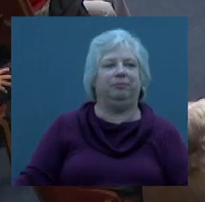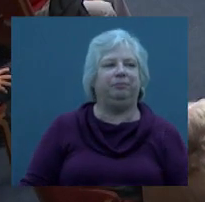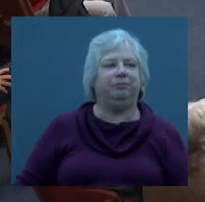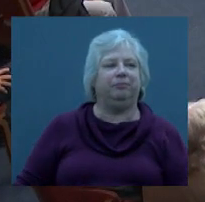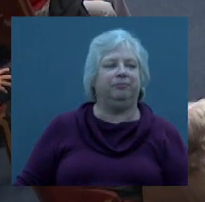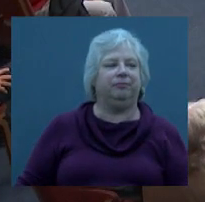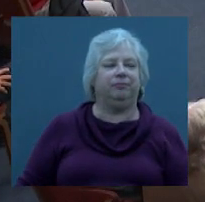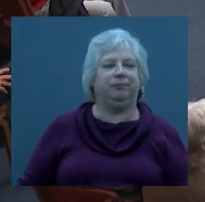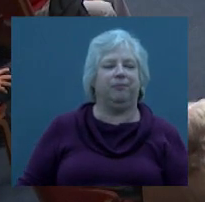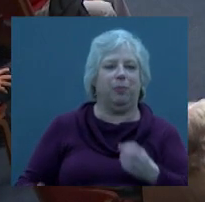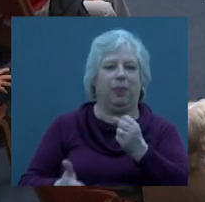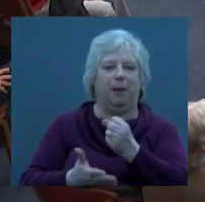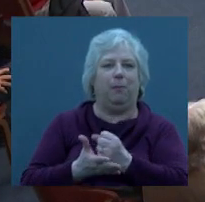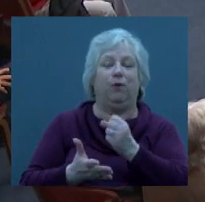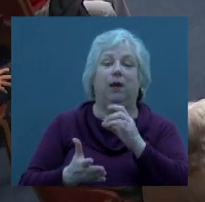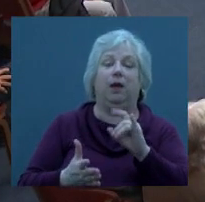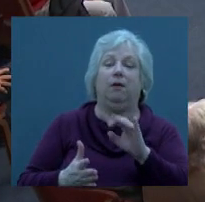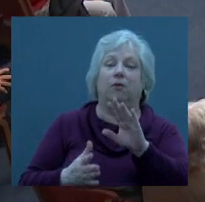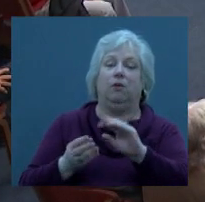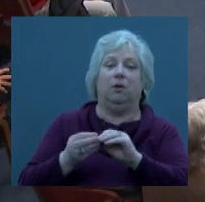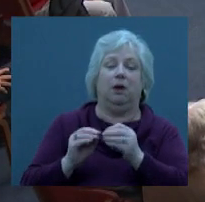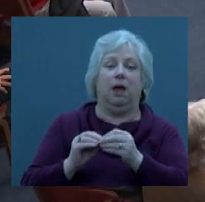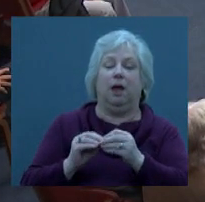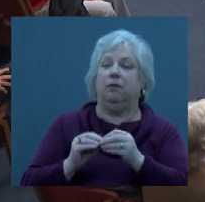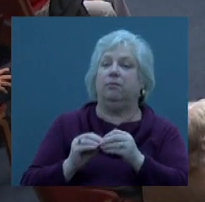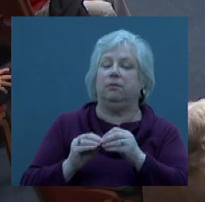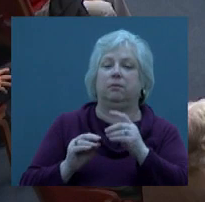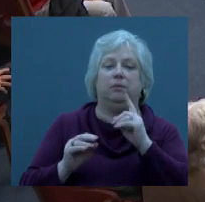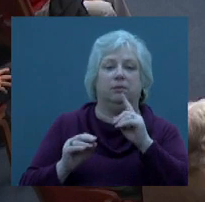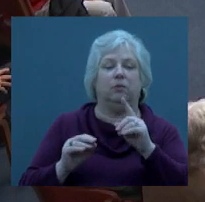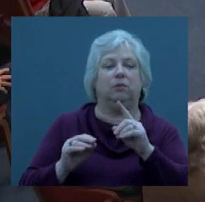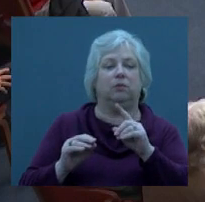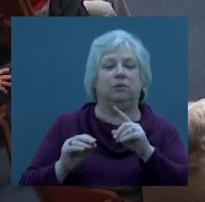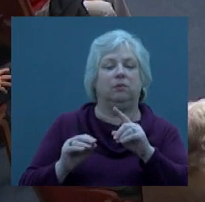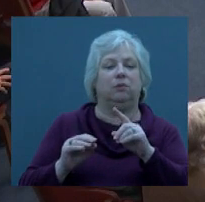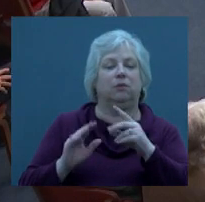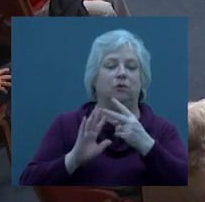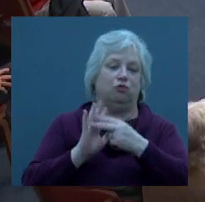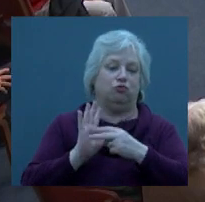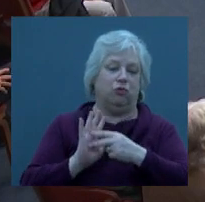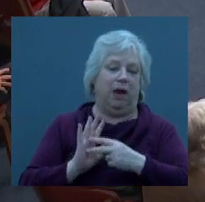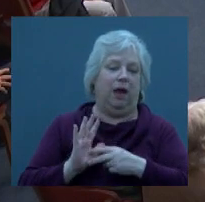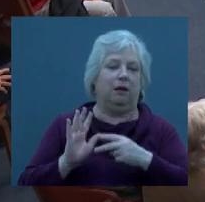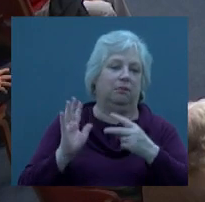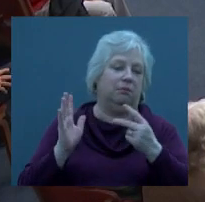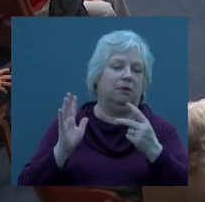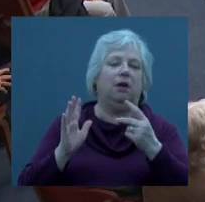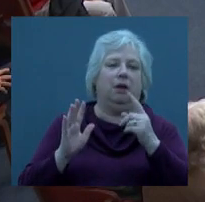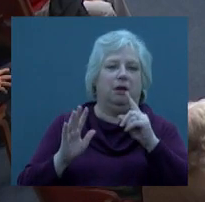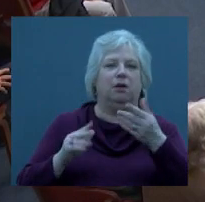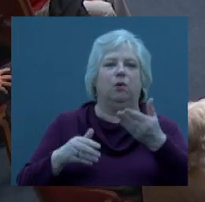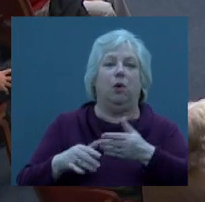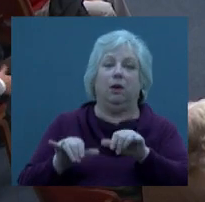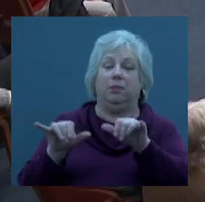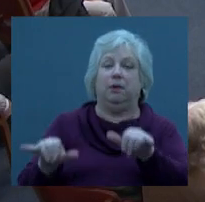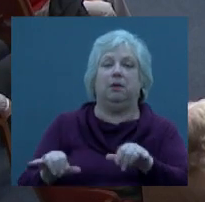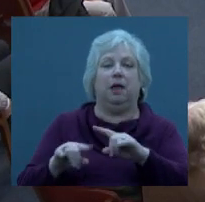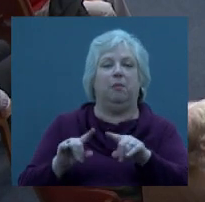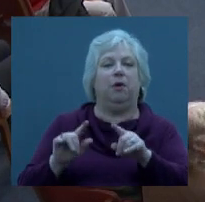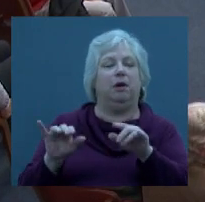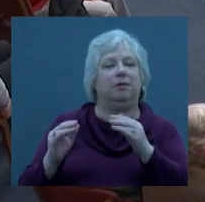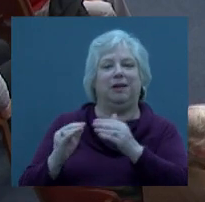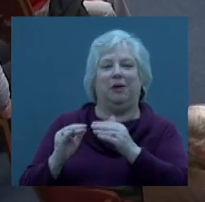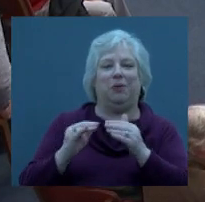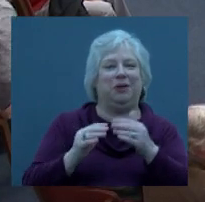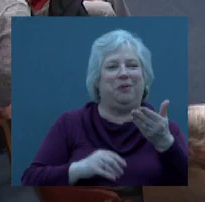Consent agenda is approved. If your item was called on any of the above items, you're welcome to stay, but you're